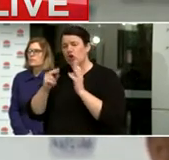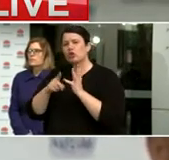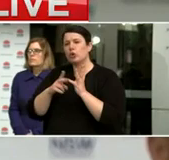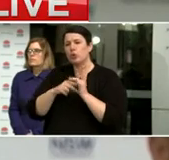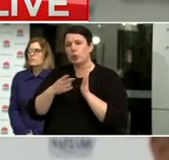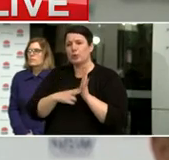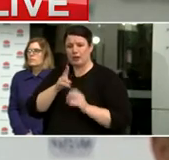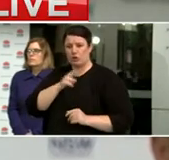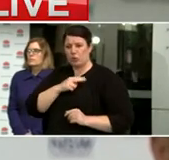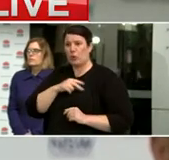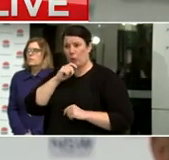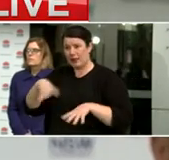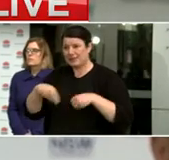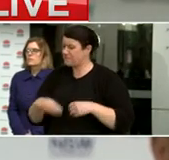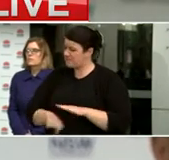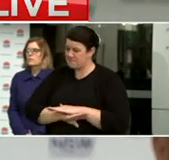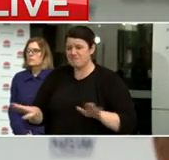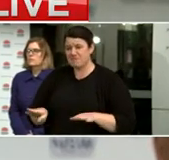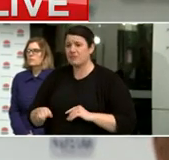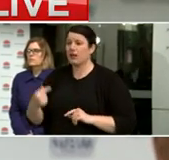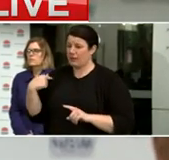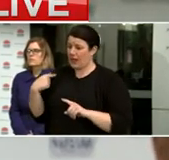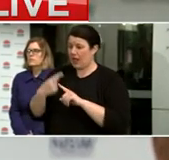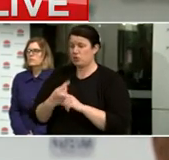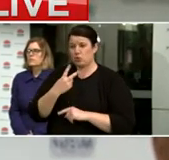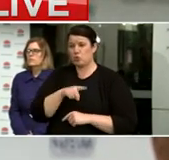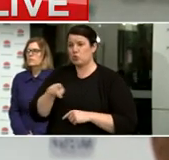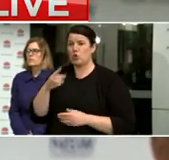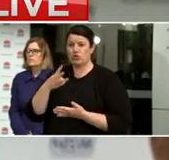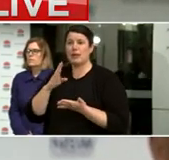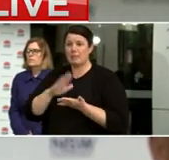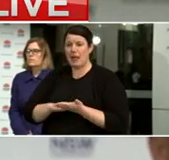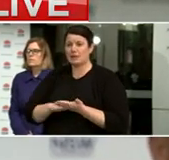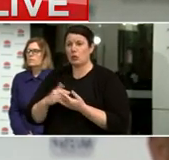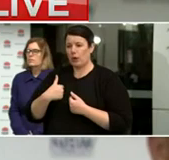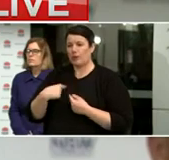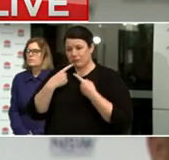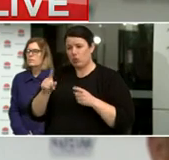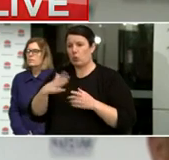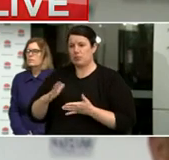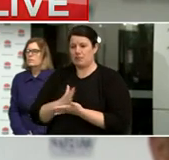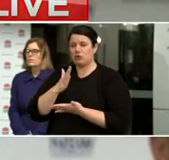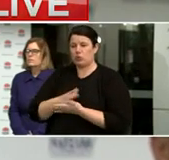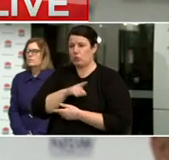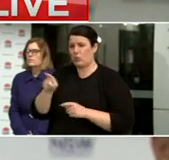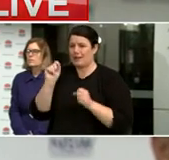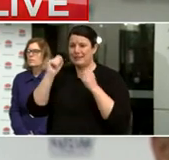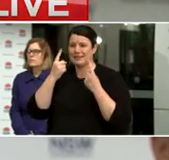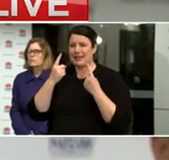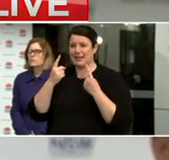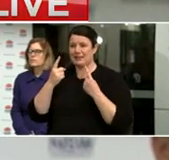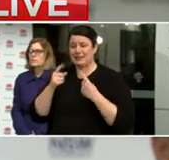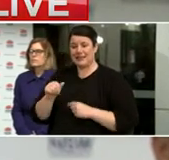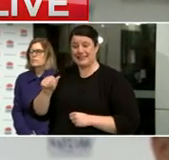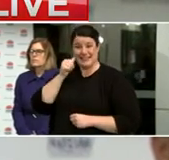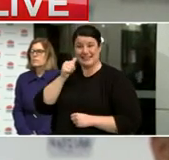with the government, as we have been over the past 2 or 3 months, to get things right. That announcement yesterday was one of the best